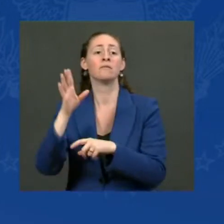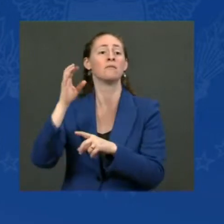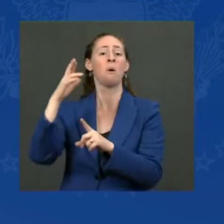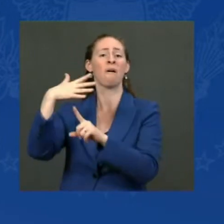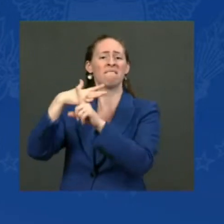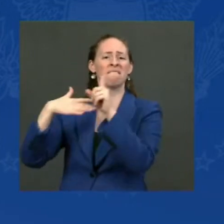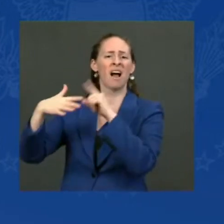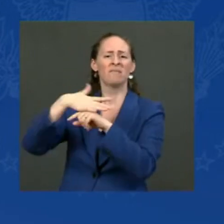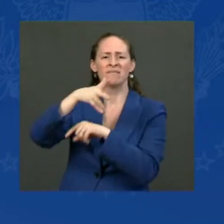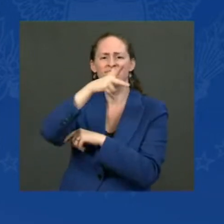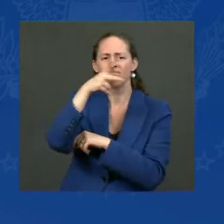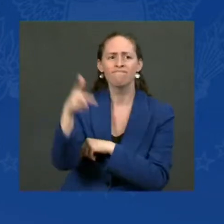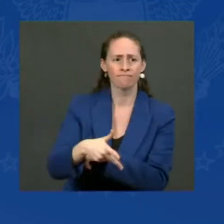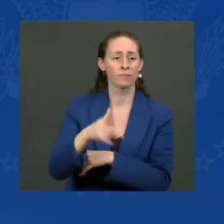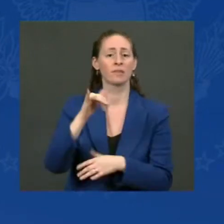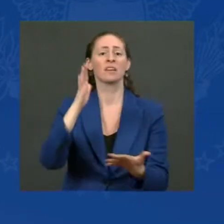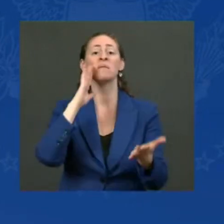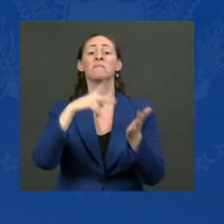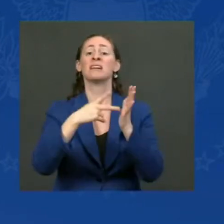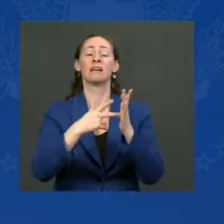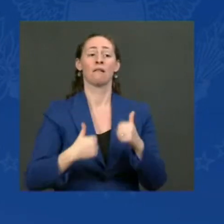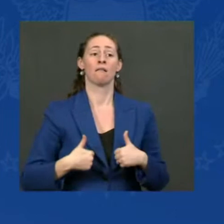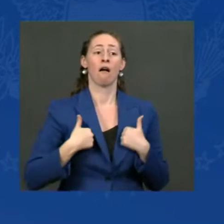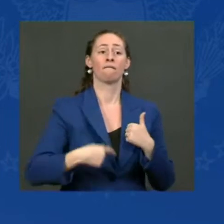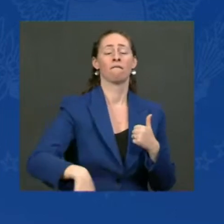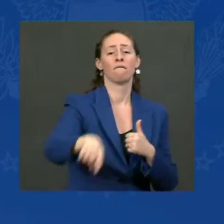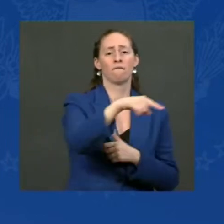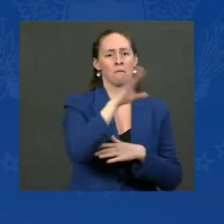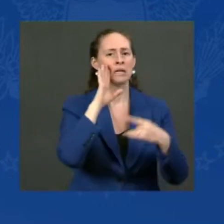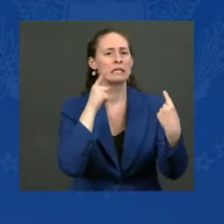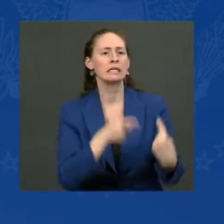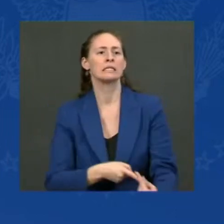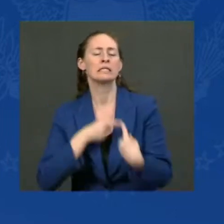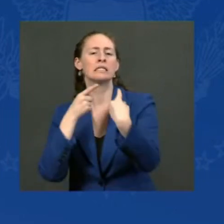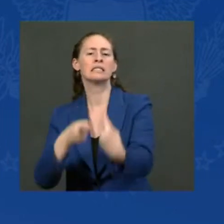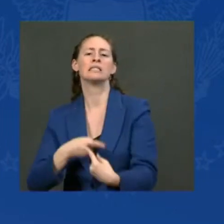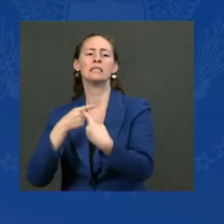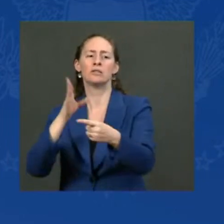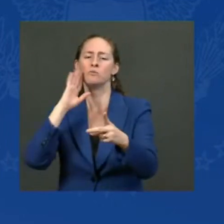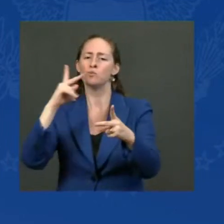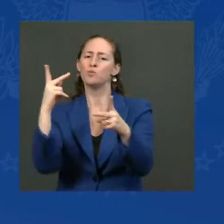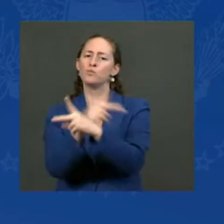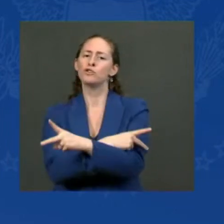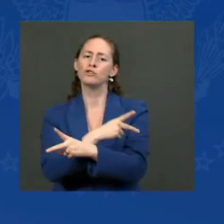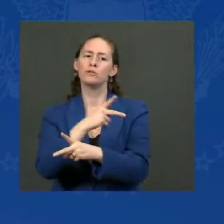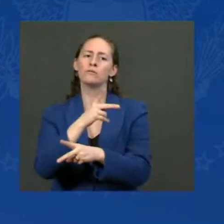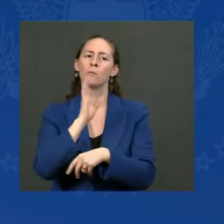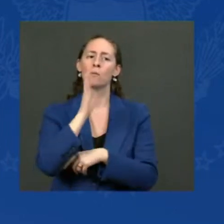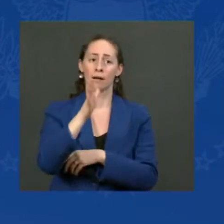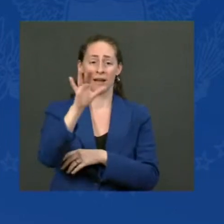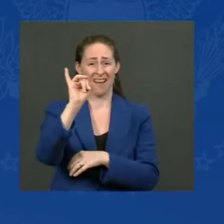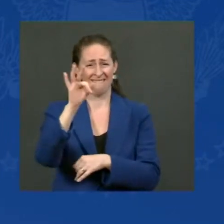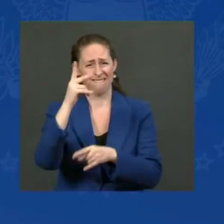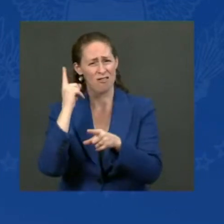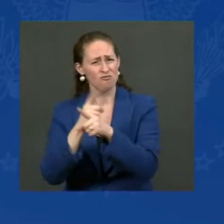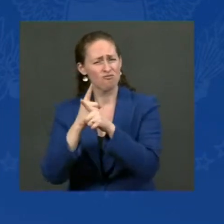contributing to greater challenges for countries over time. Done the right way, however, with transparent, sustainable